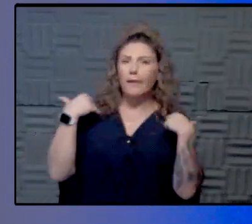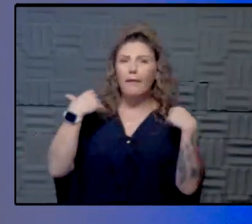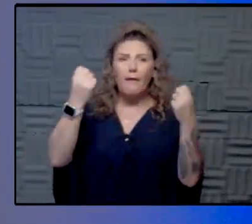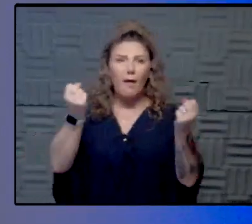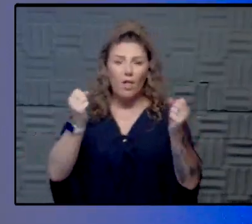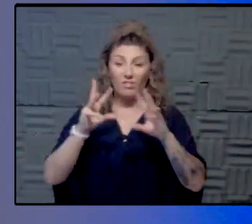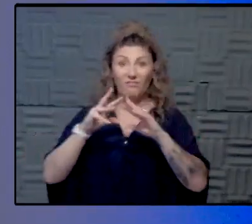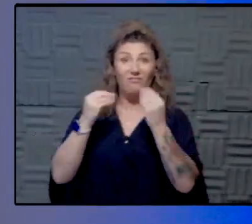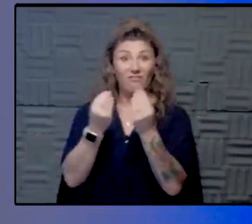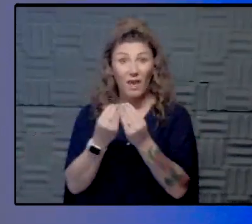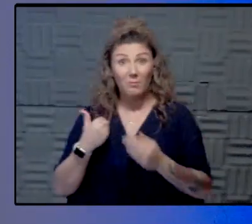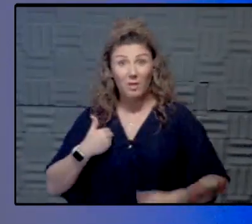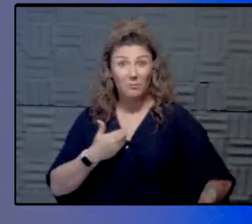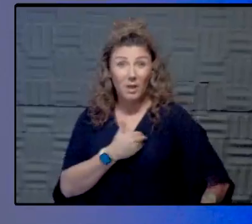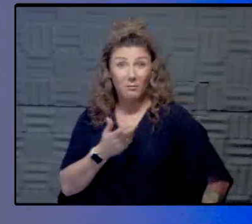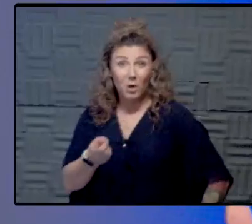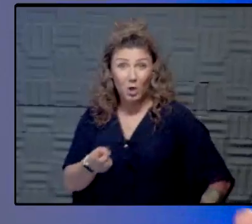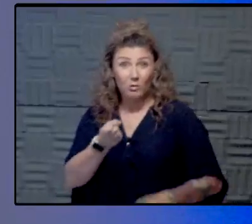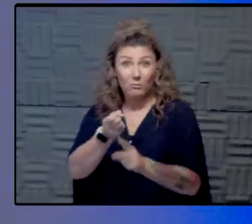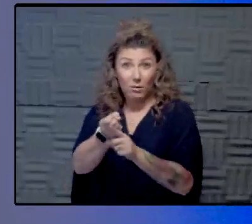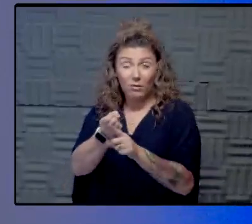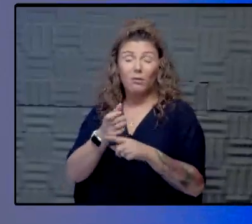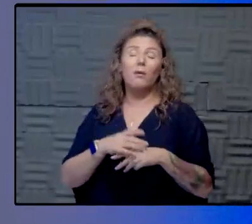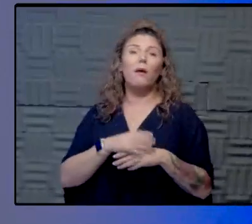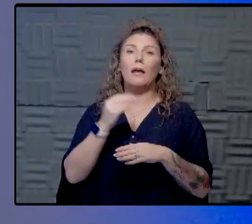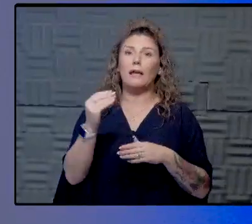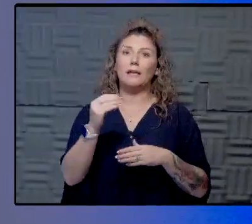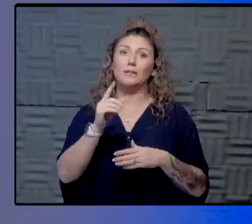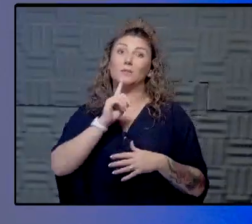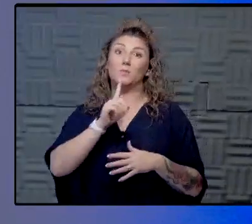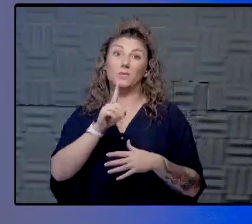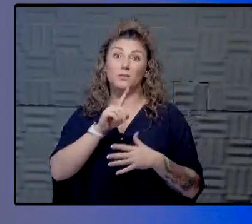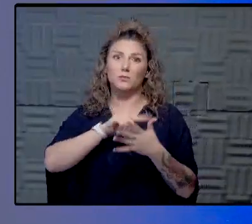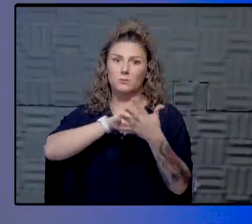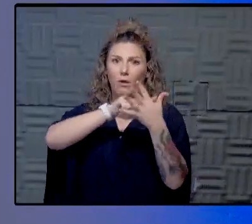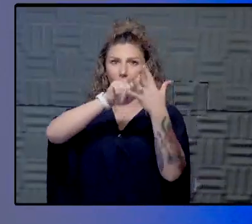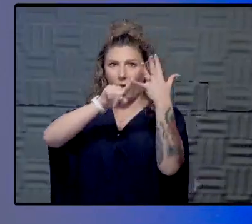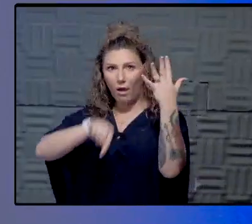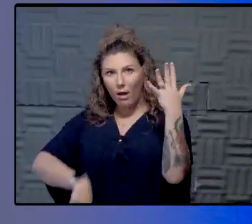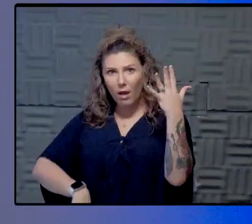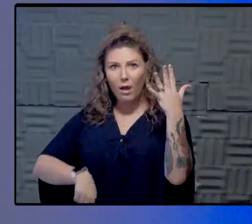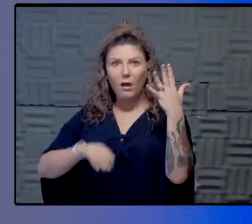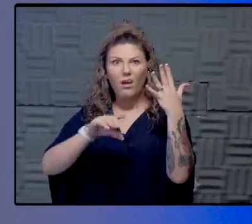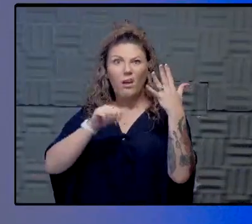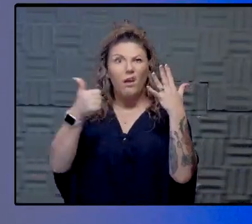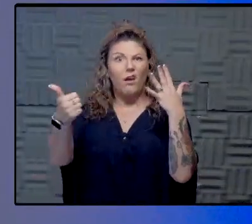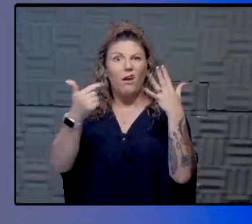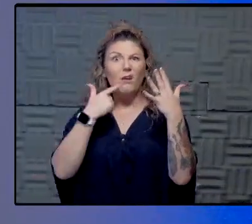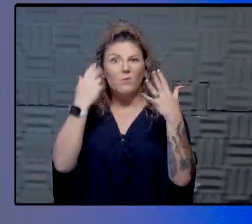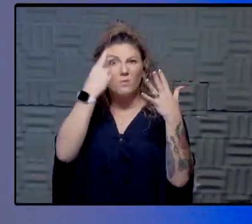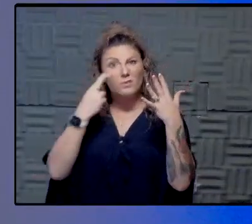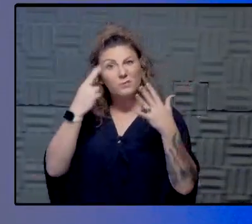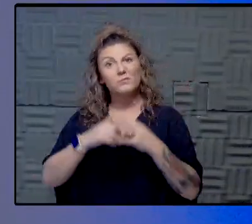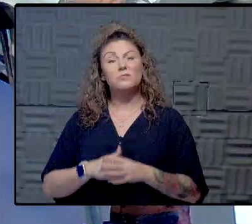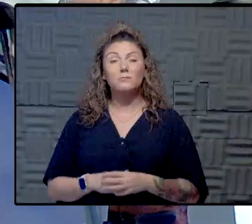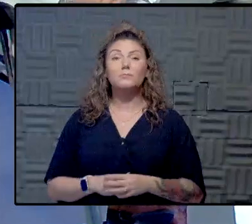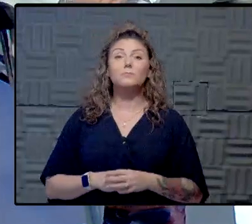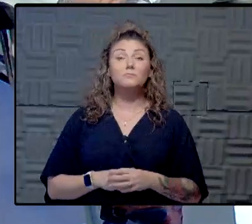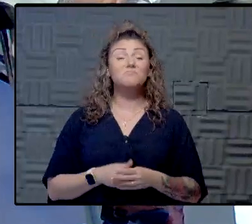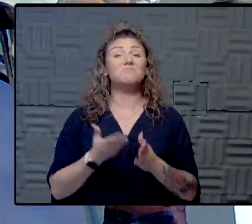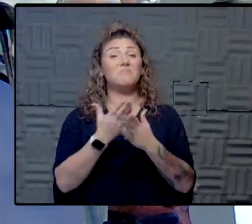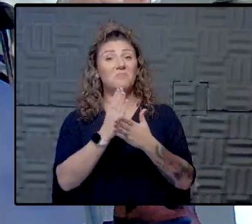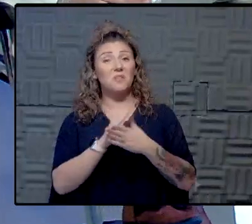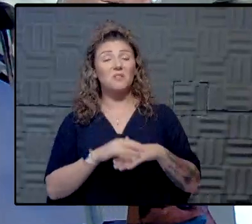of family, and then it tends to just spread from there into other areas. All